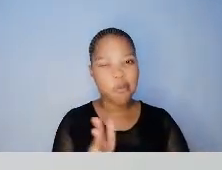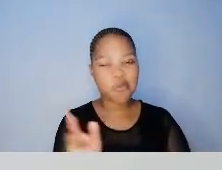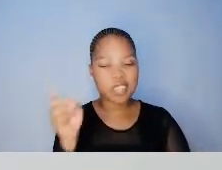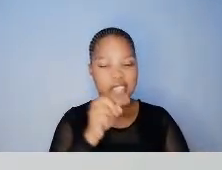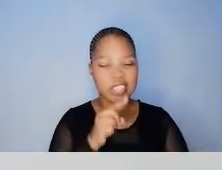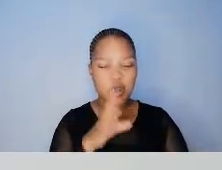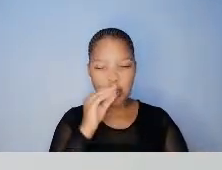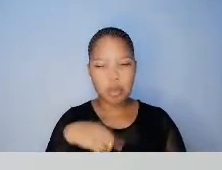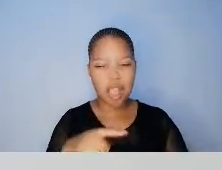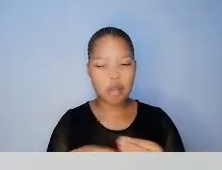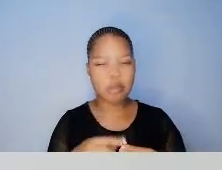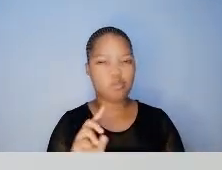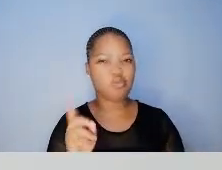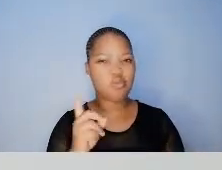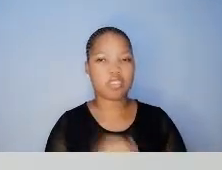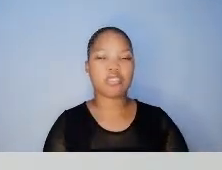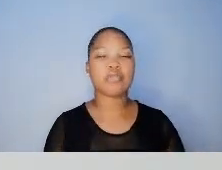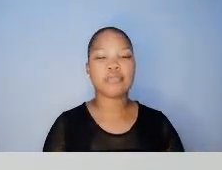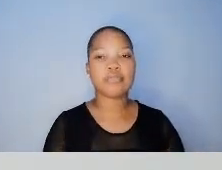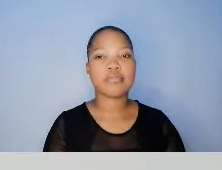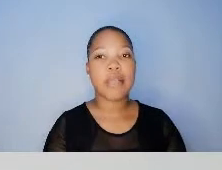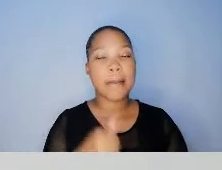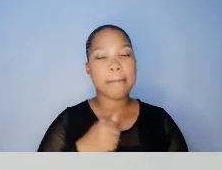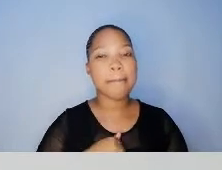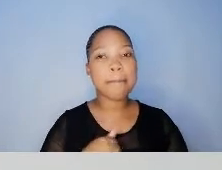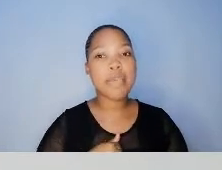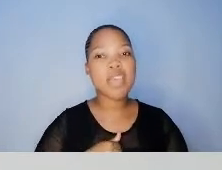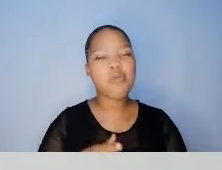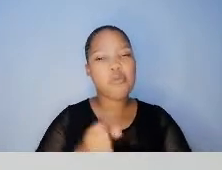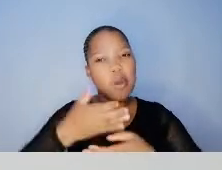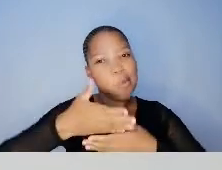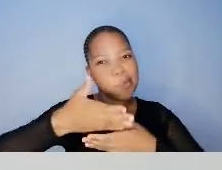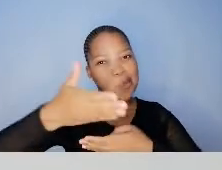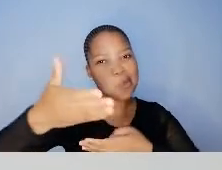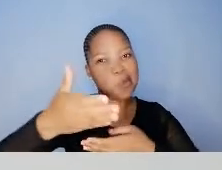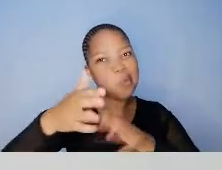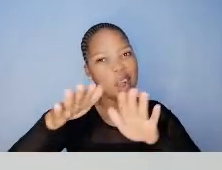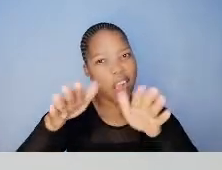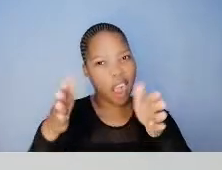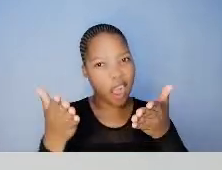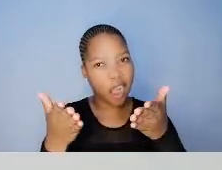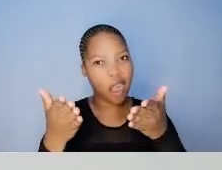I'm just going to be talking about how I got certified